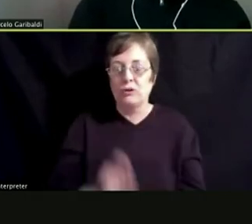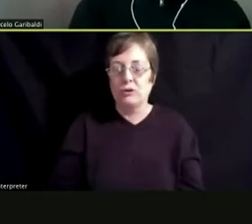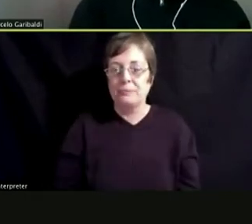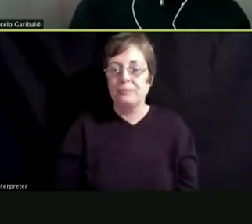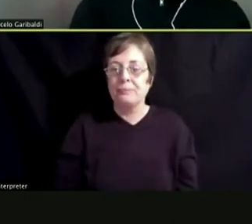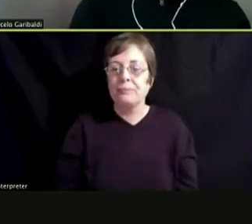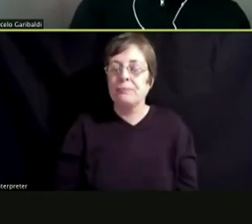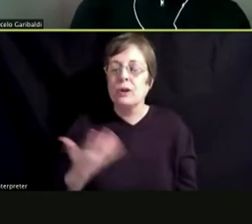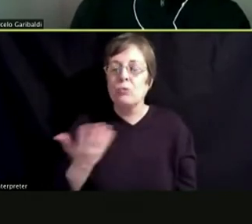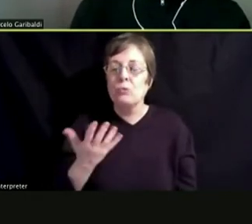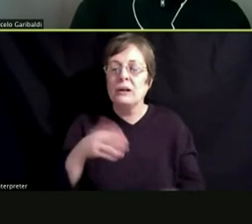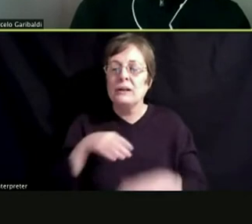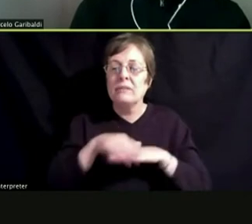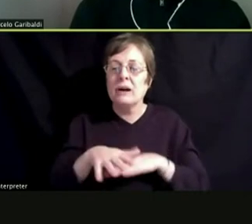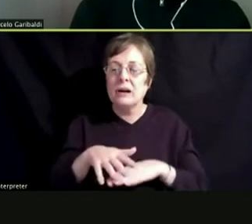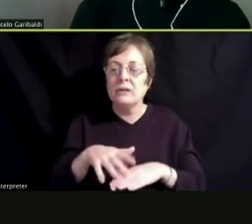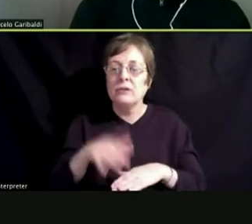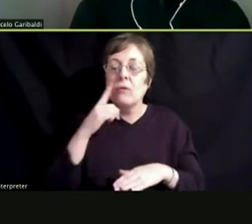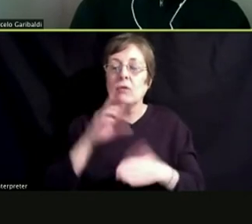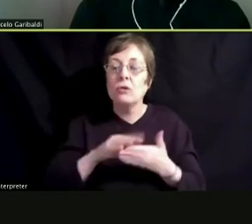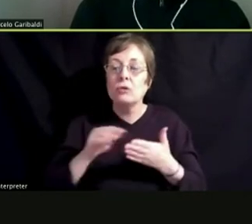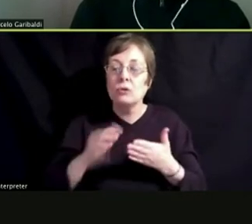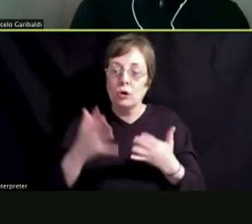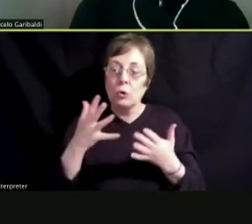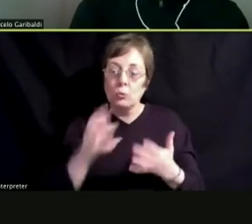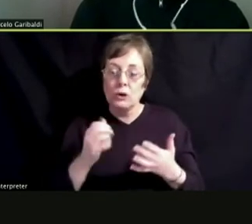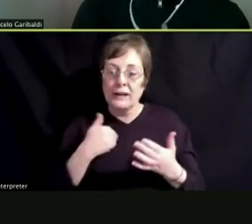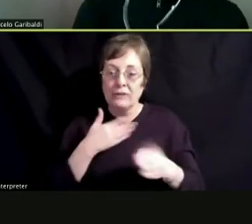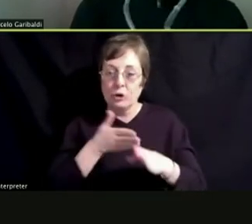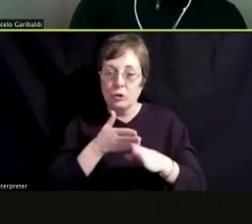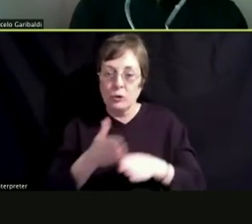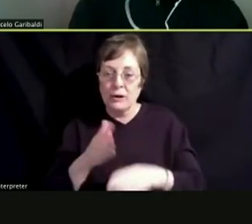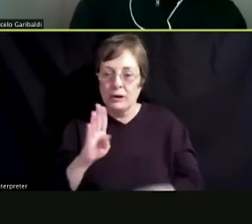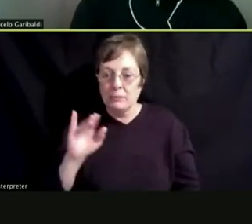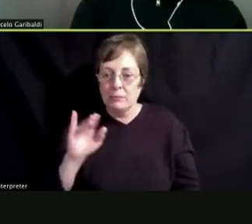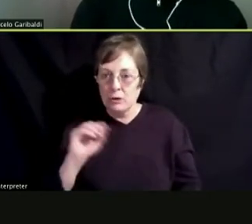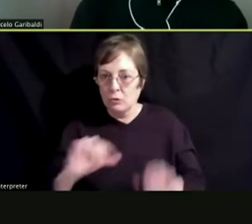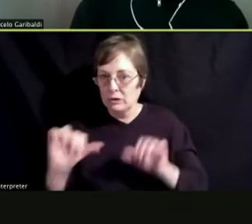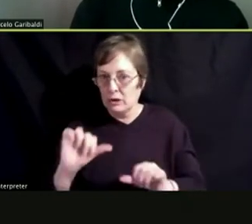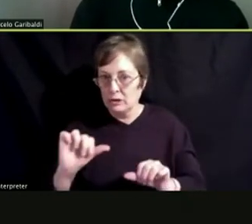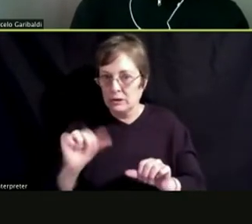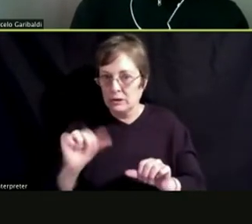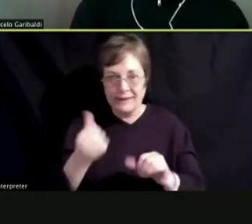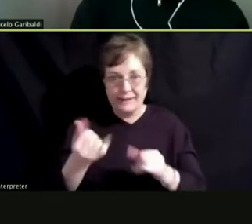advice do you have for students wanting to pursue a career in bioscience? Any final advice?